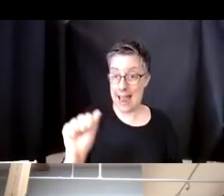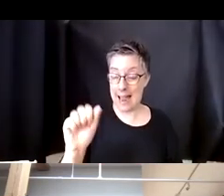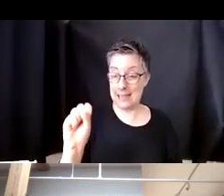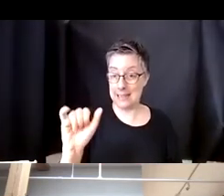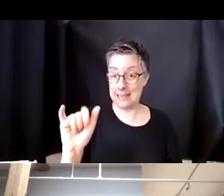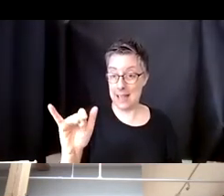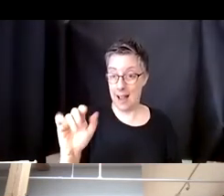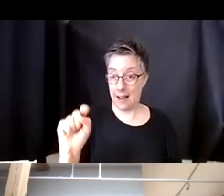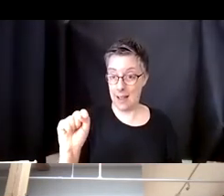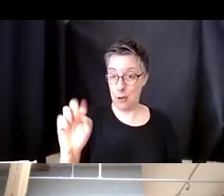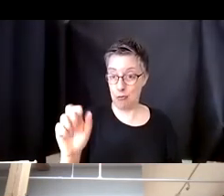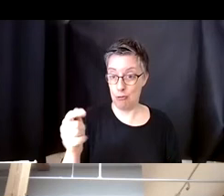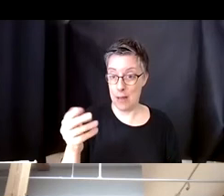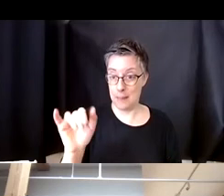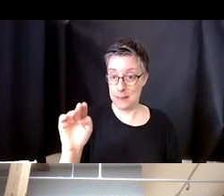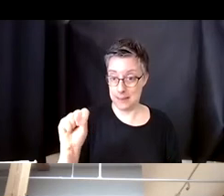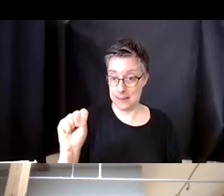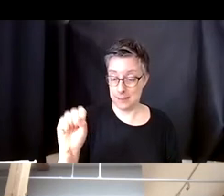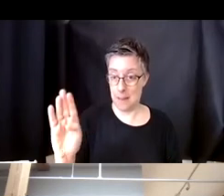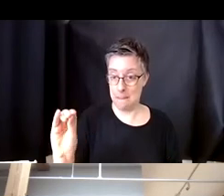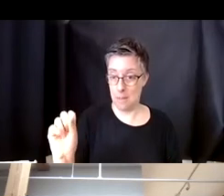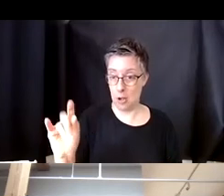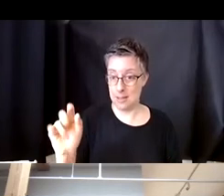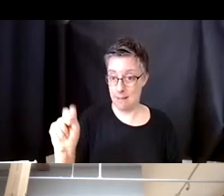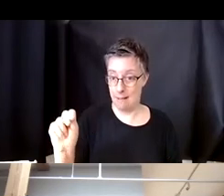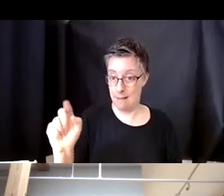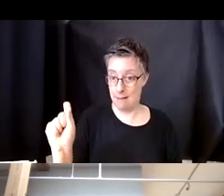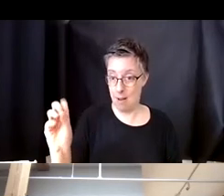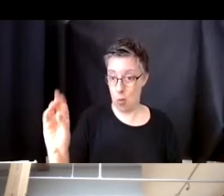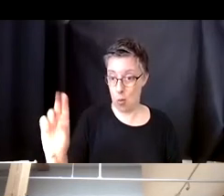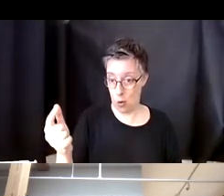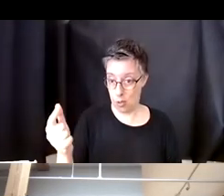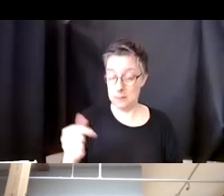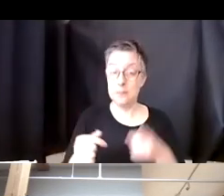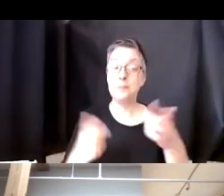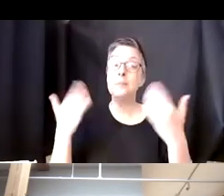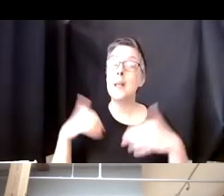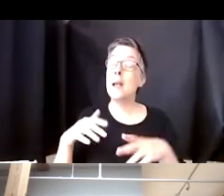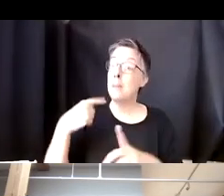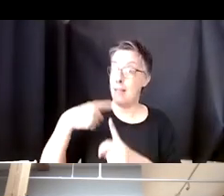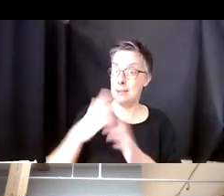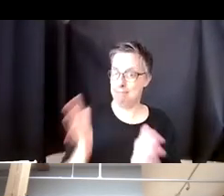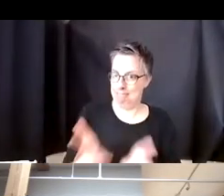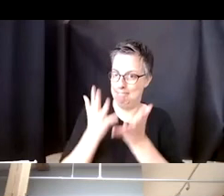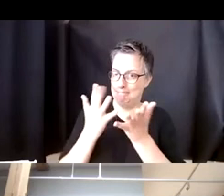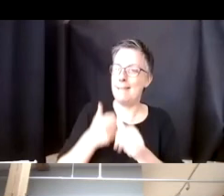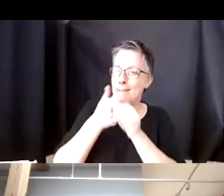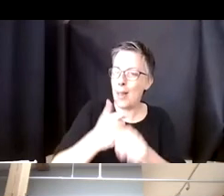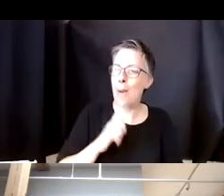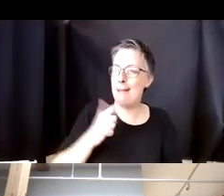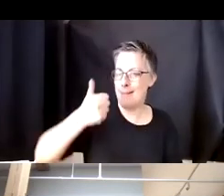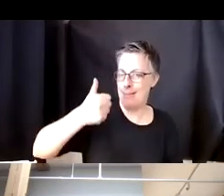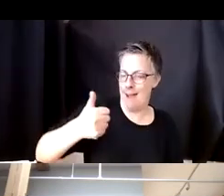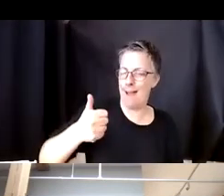Carrie@silentrhythmsboston.org. The other thing that I encourage you to do is to follow and like Silent Rhythms on Facebook. And